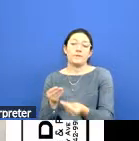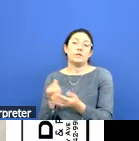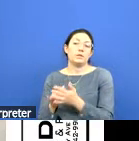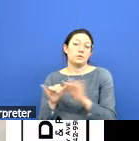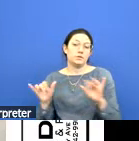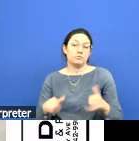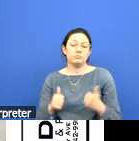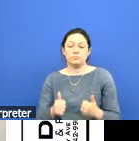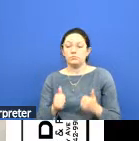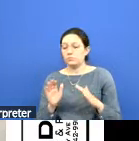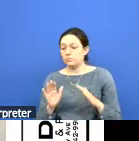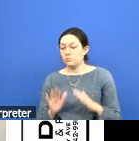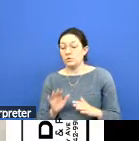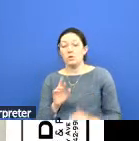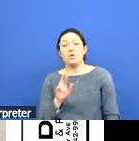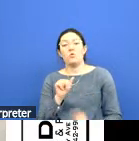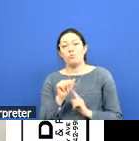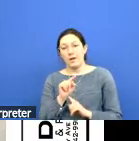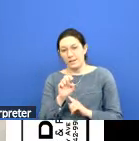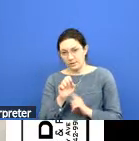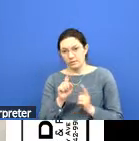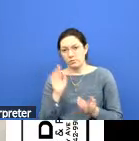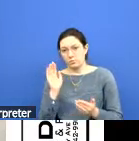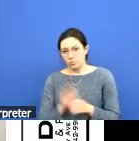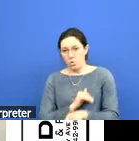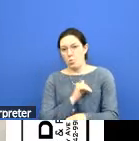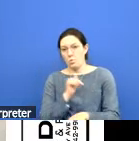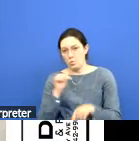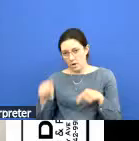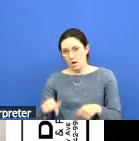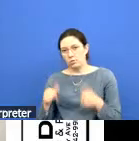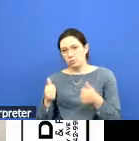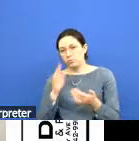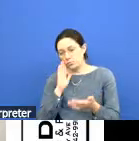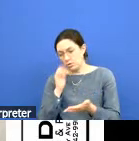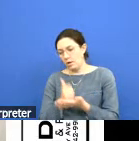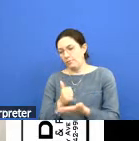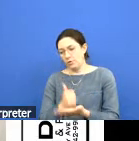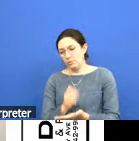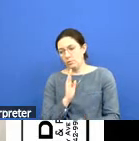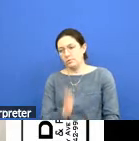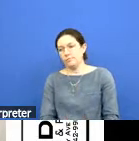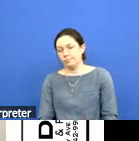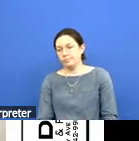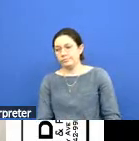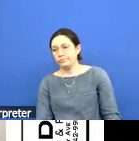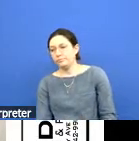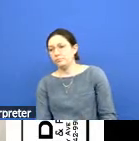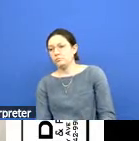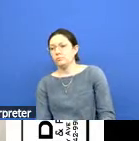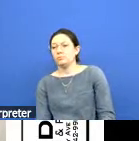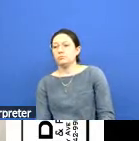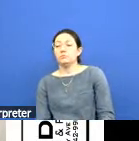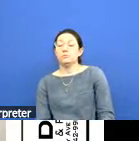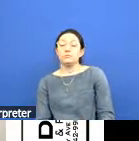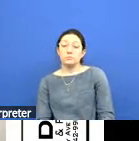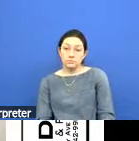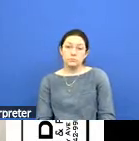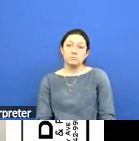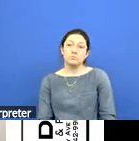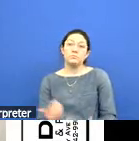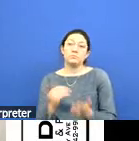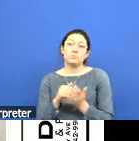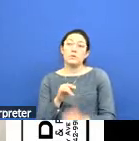that again, the rate at which those water go into the systems, it will help both downstream and upstream. Because again, if I